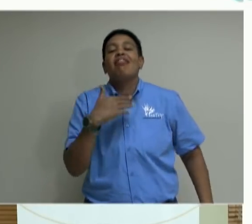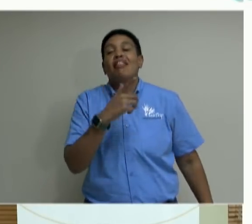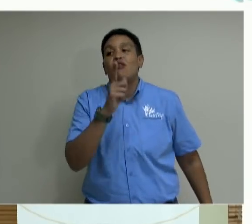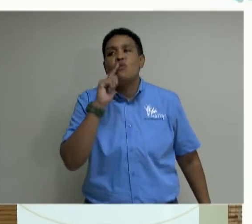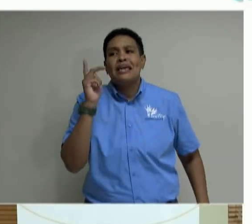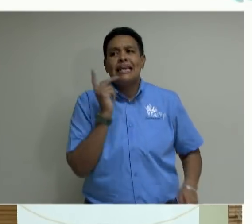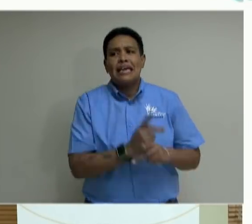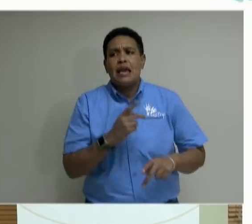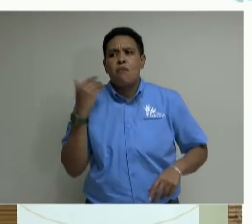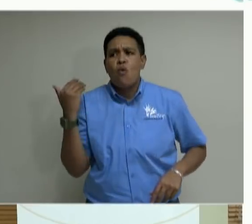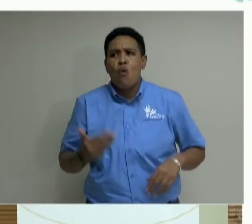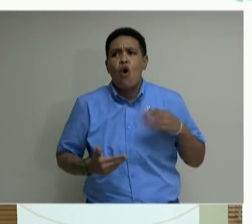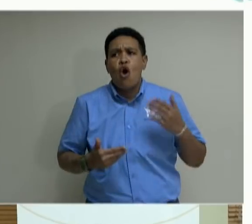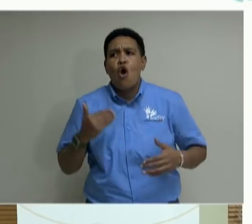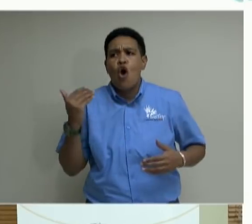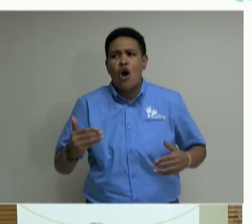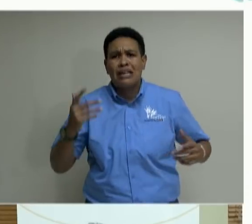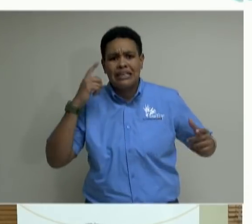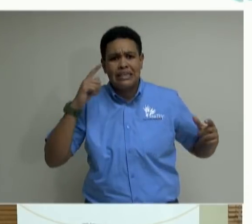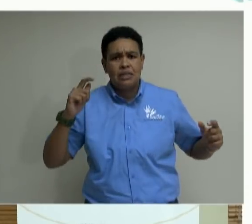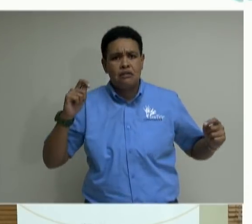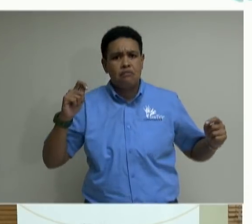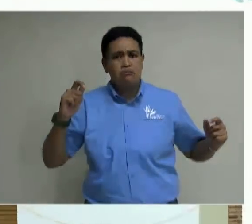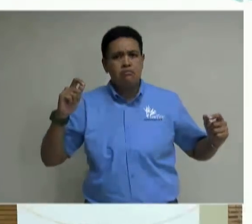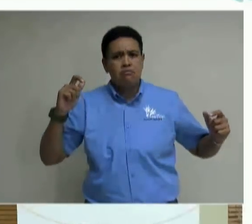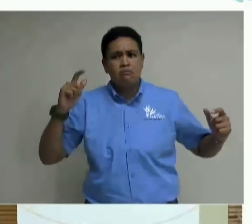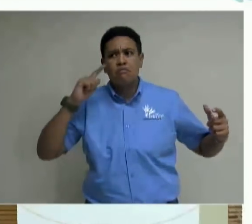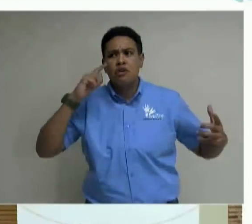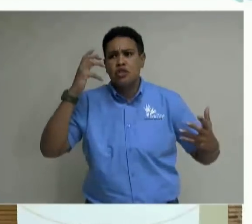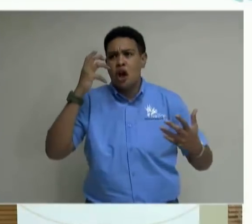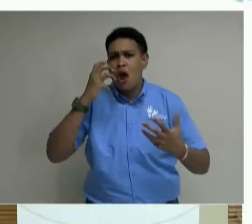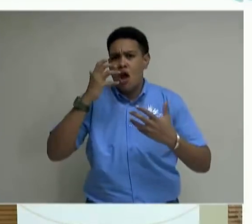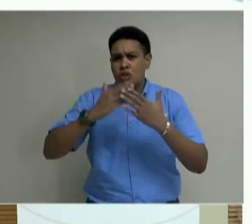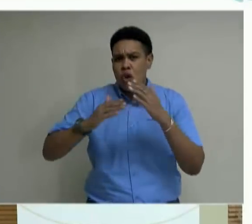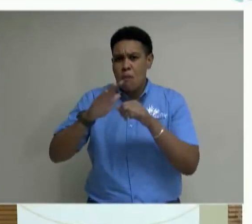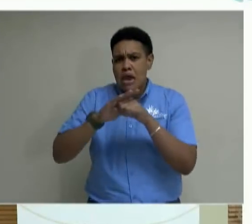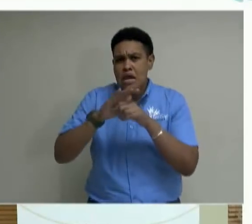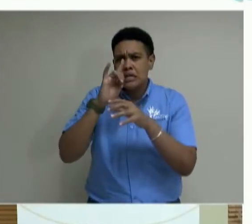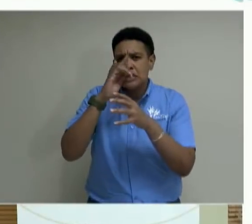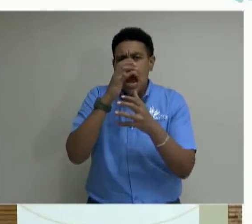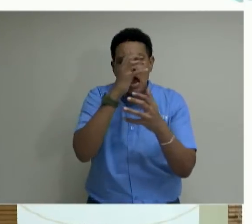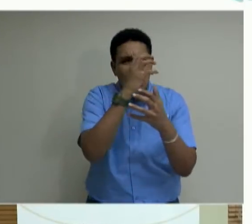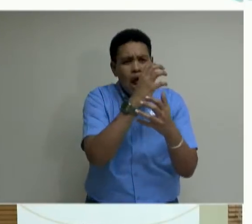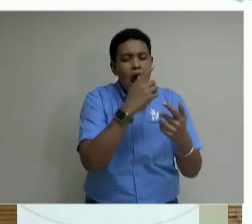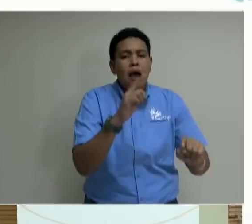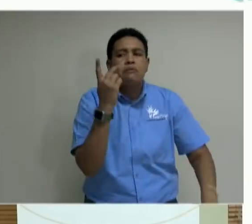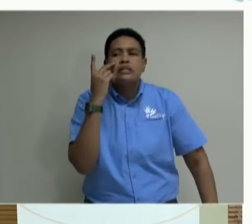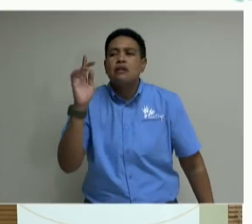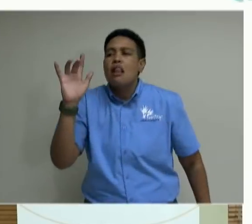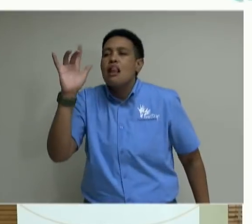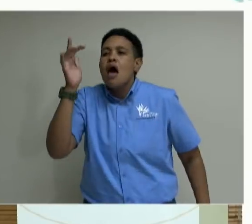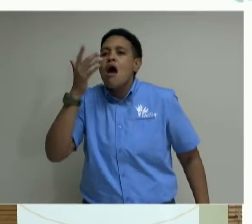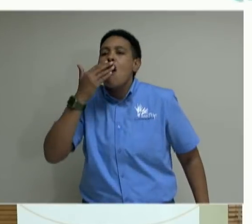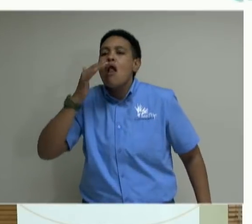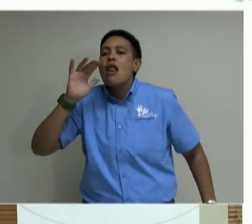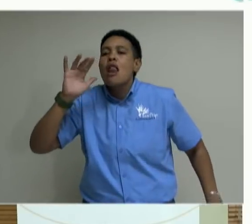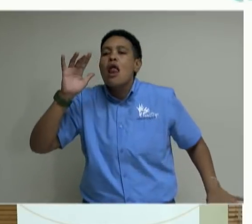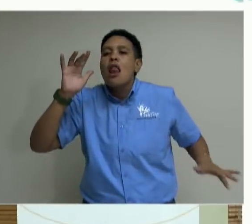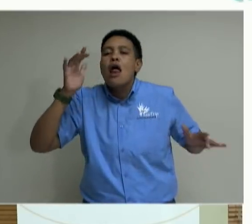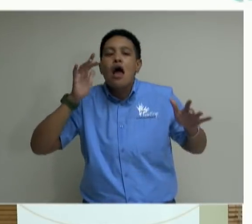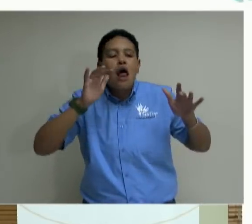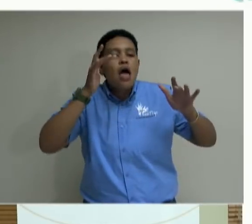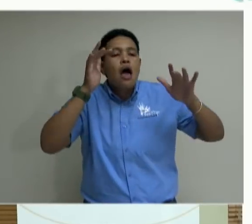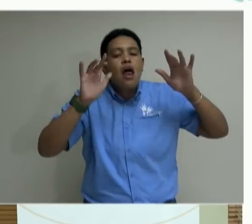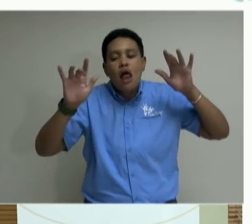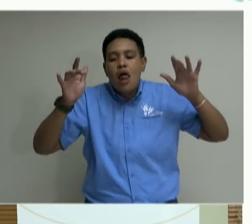then, and we see that we had gotten quite dark in some areas, and now we are starting to see a lightening up in some of